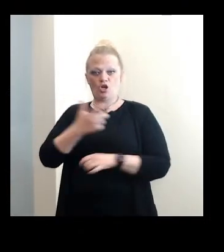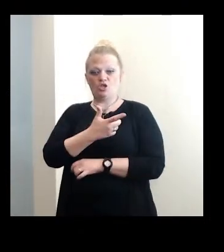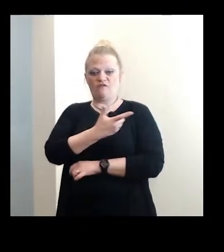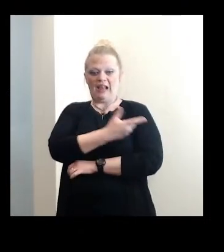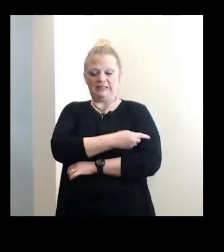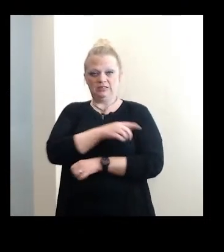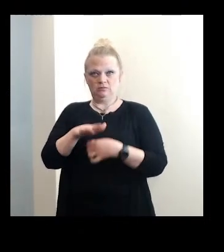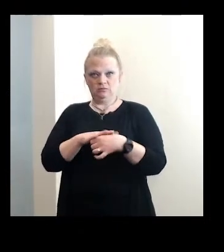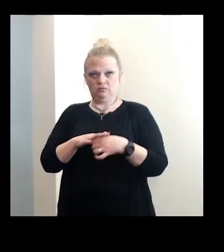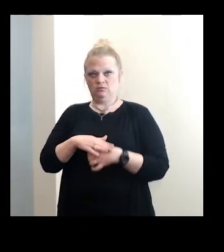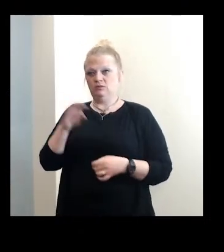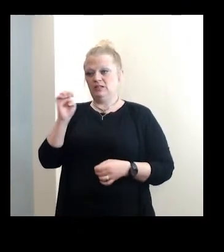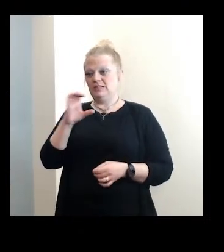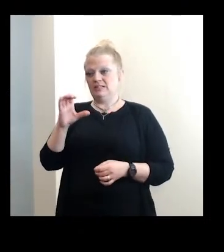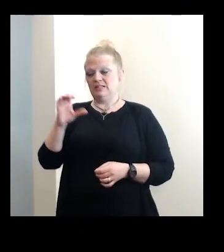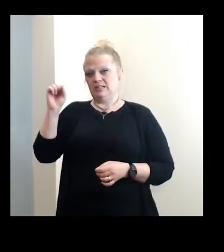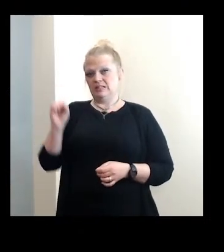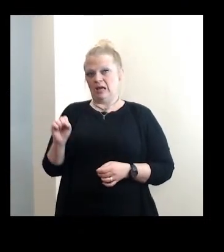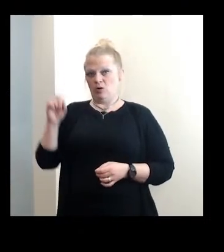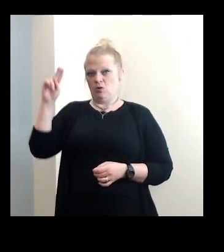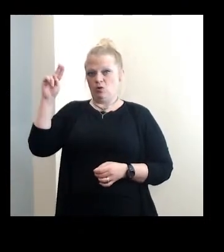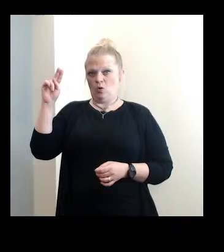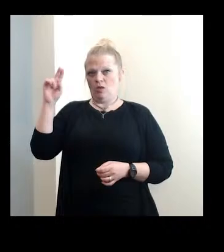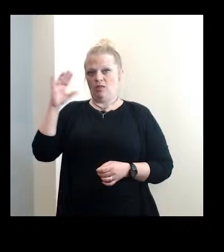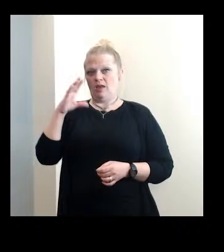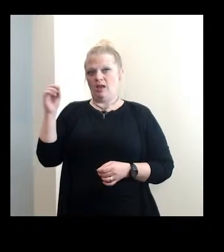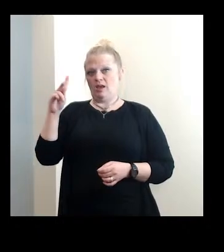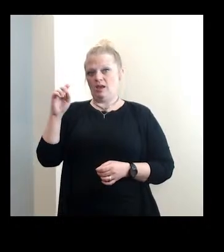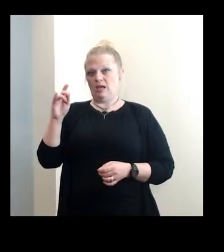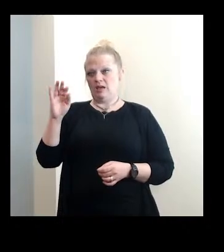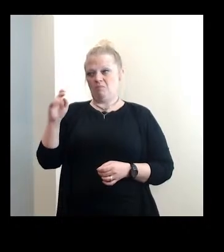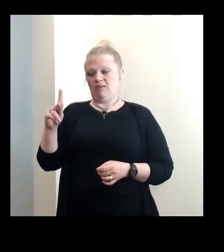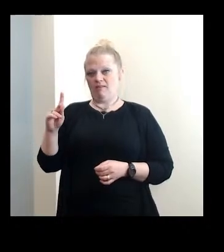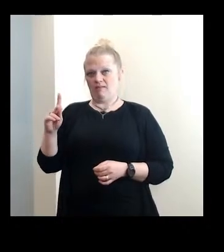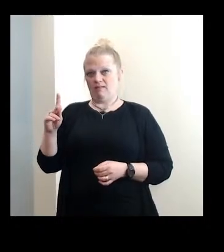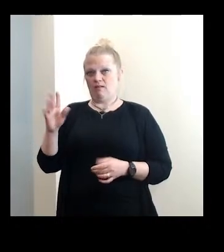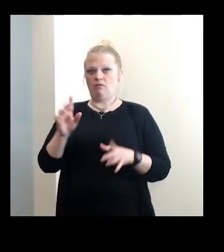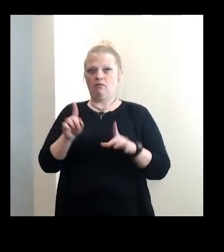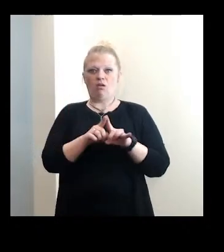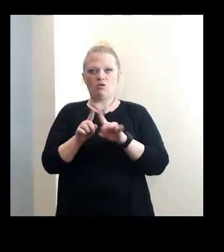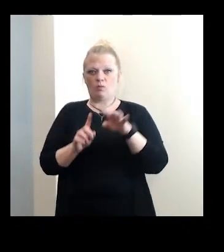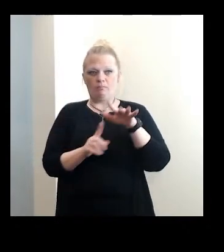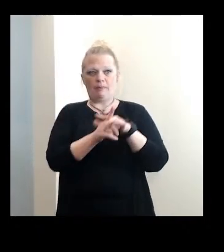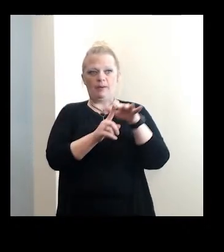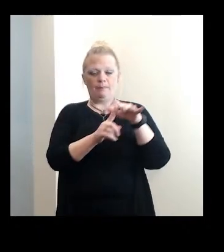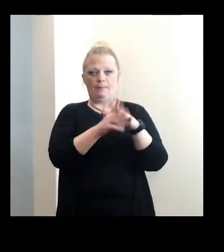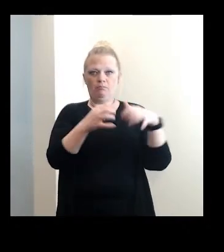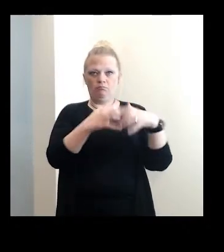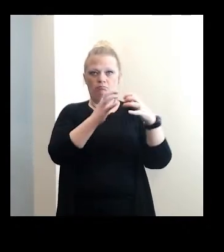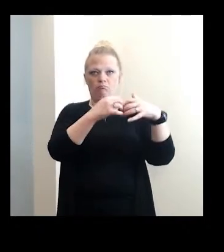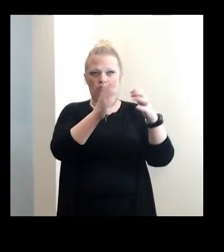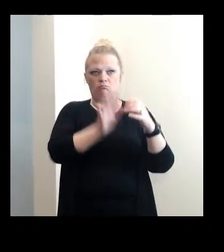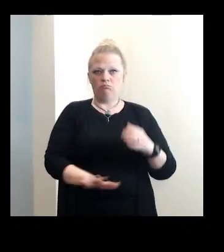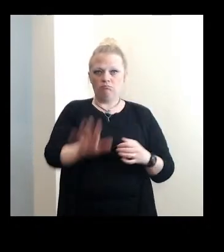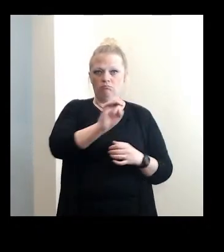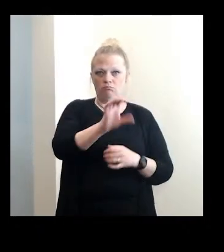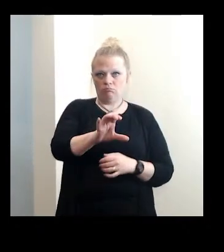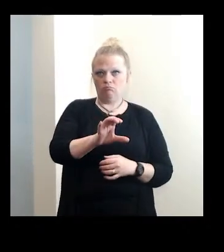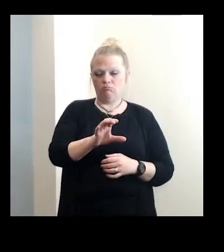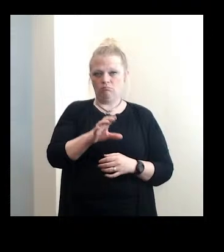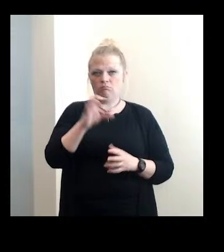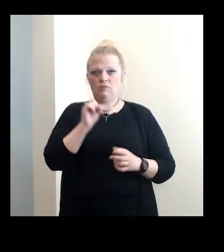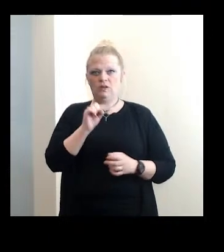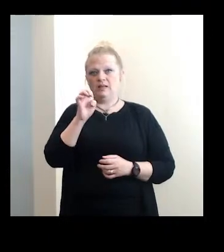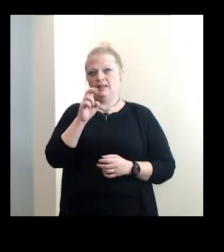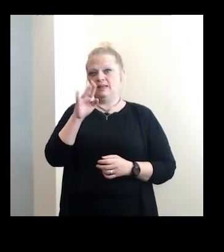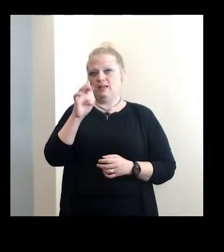at ECC South, ECC North, and Keyback Center. We're also doing pop-up clinics throughout Erie County. You can go to our